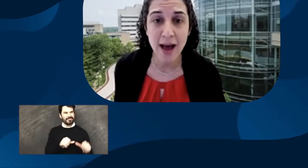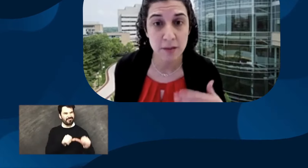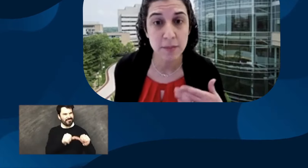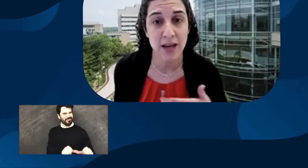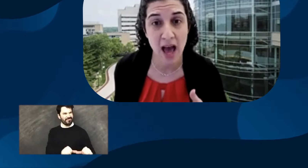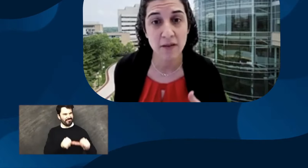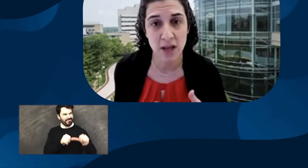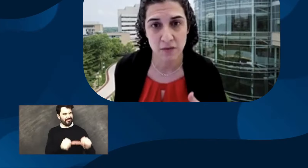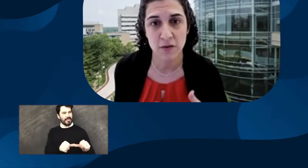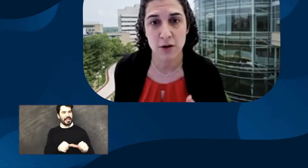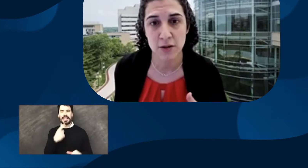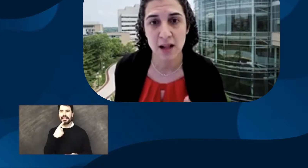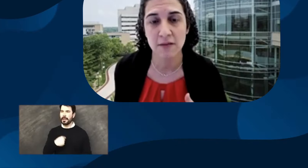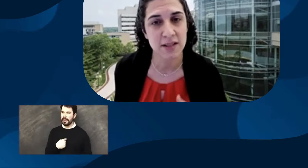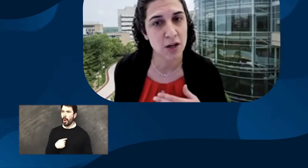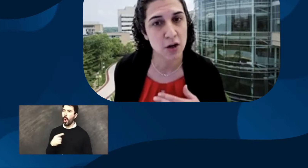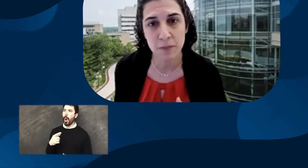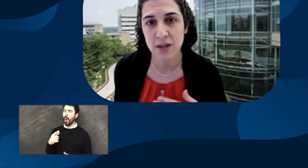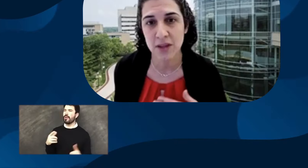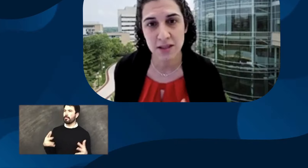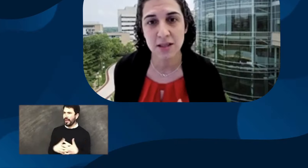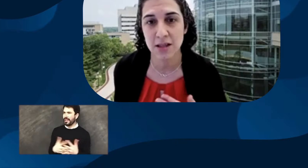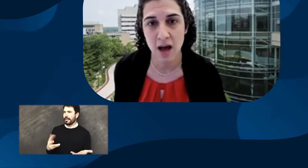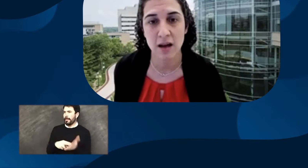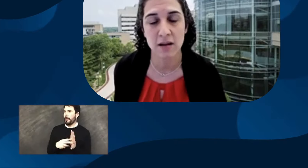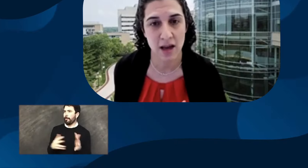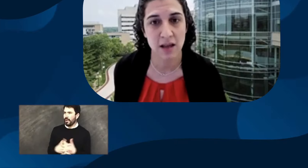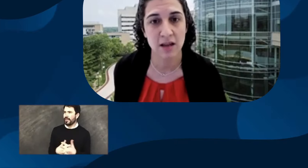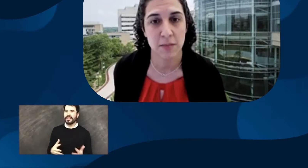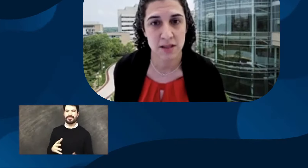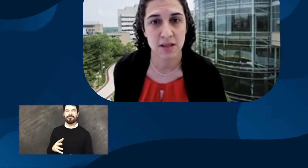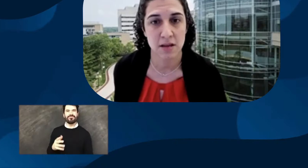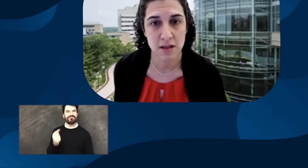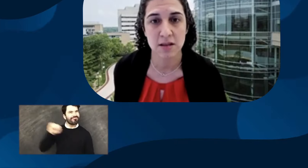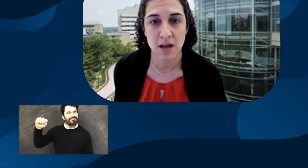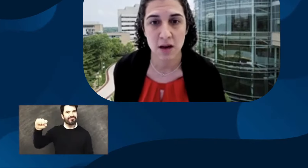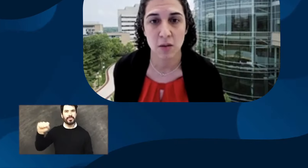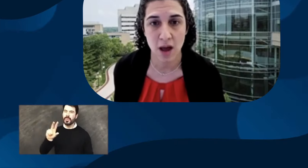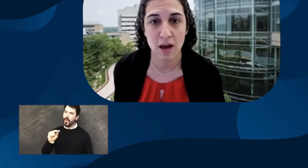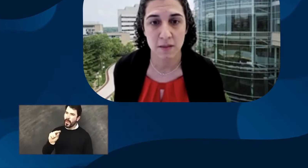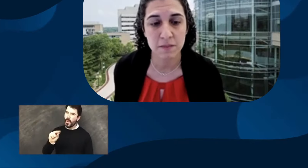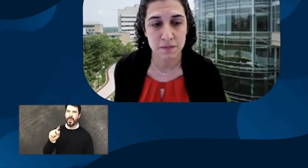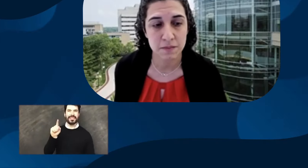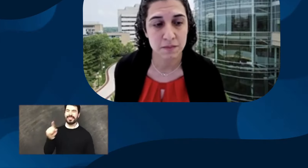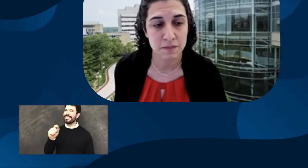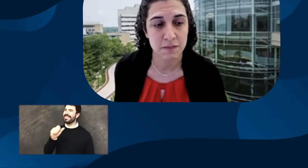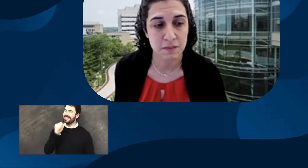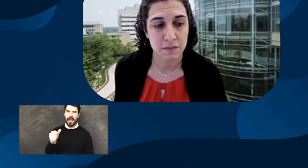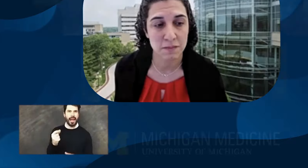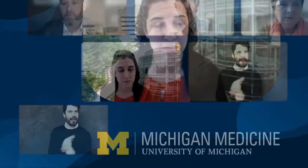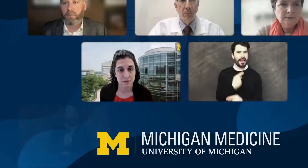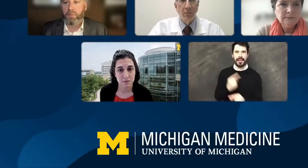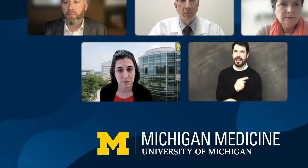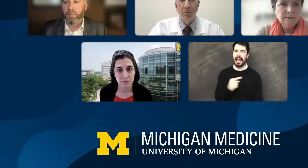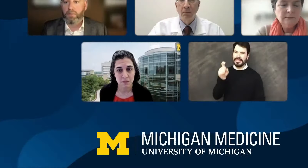push back, to be an advocate for yourself and say, nope, this is not, I need to be seen, this is not okay.